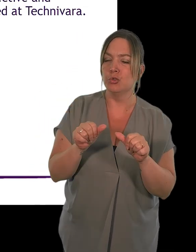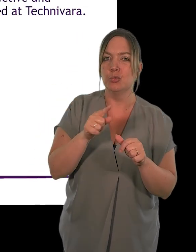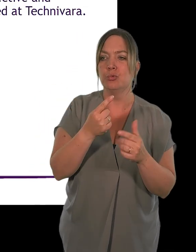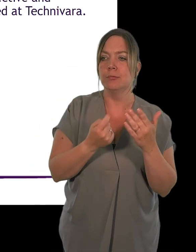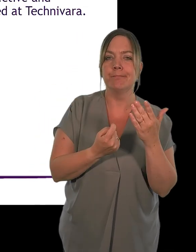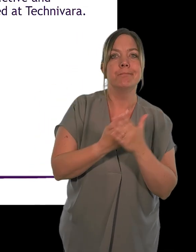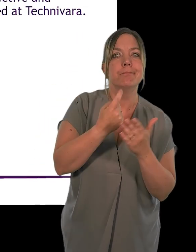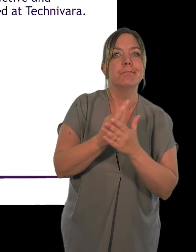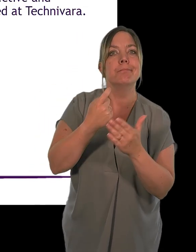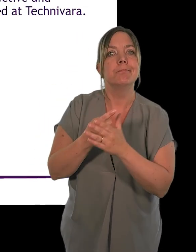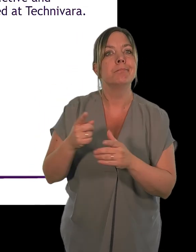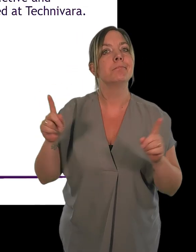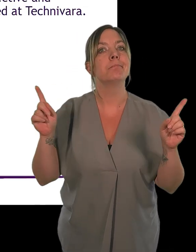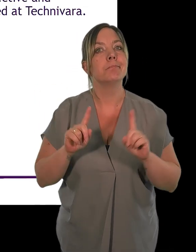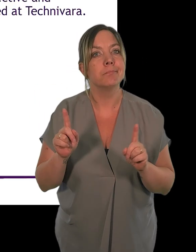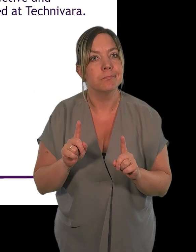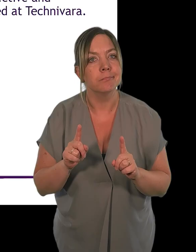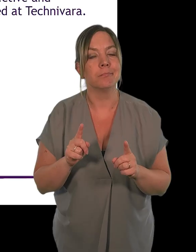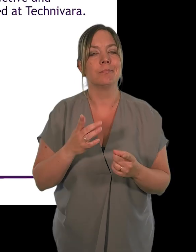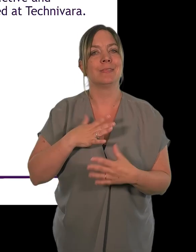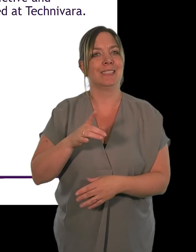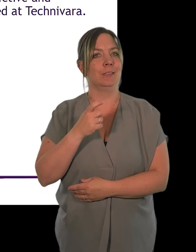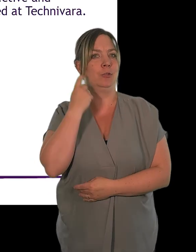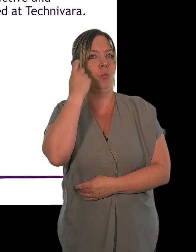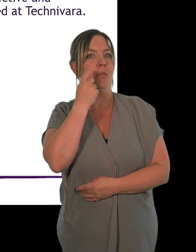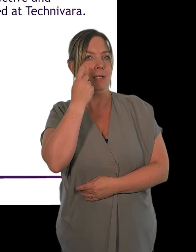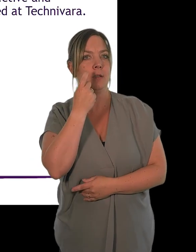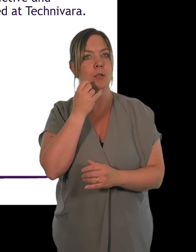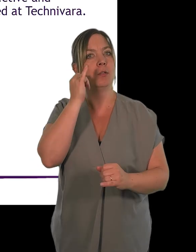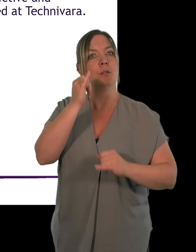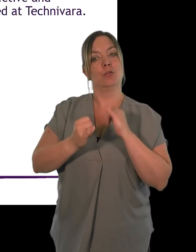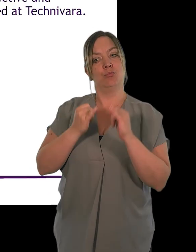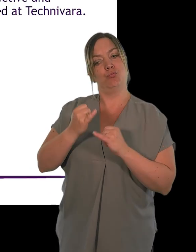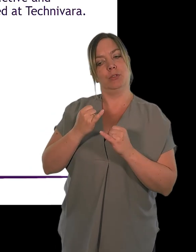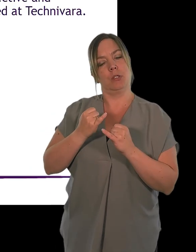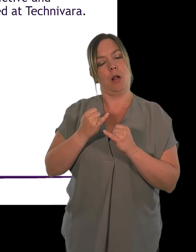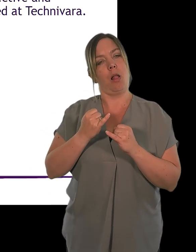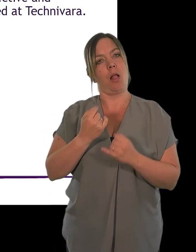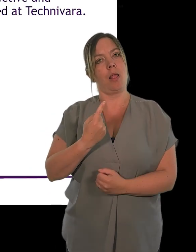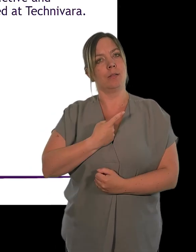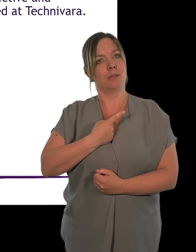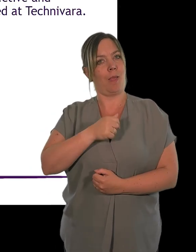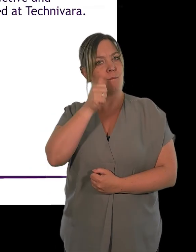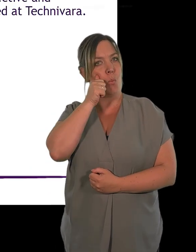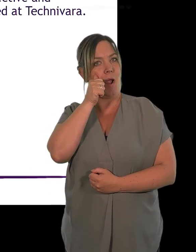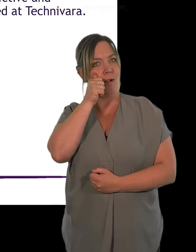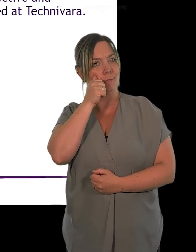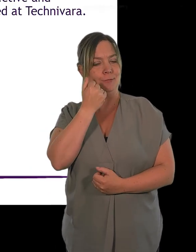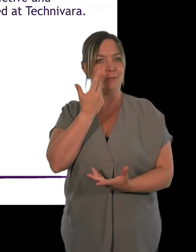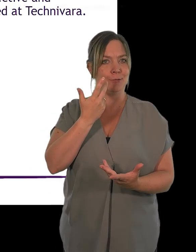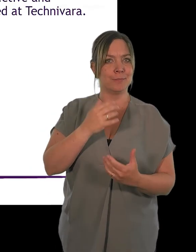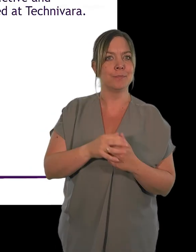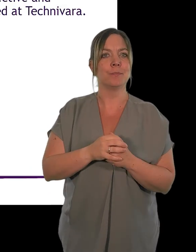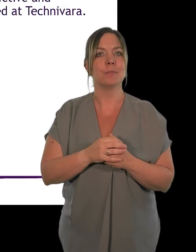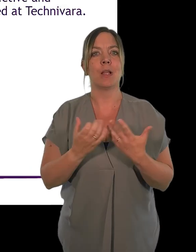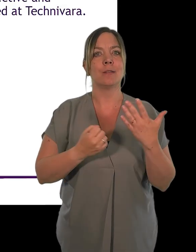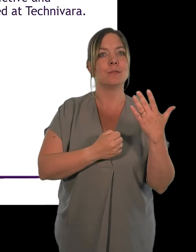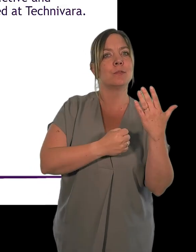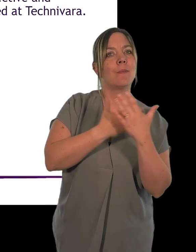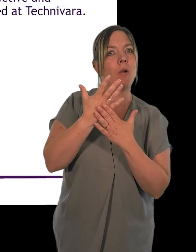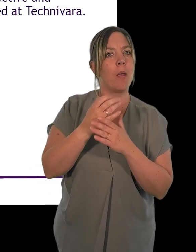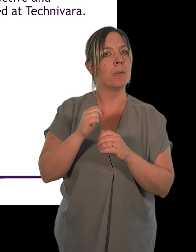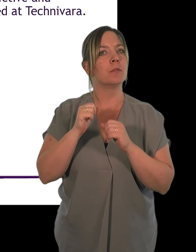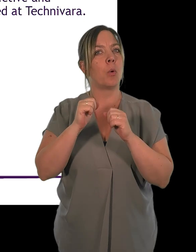this is allowing for critical self-awareness,